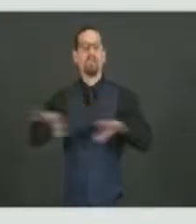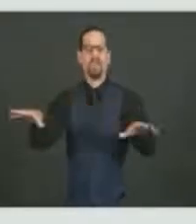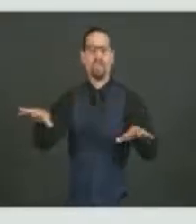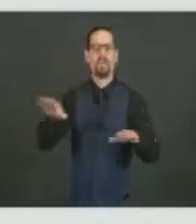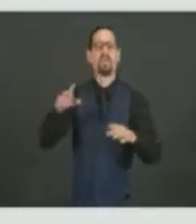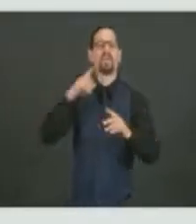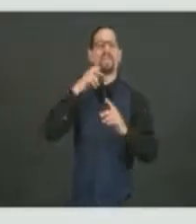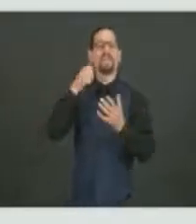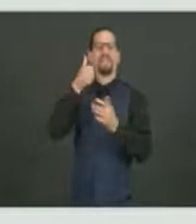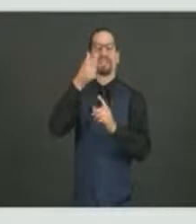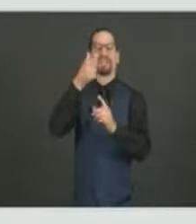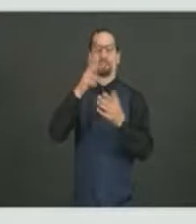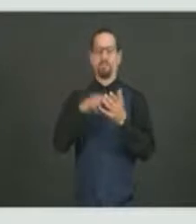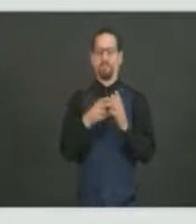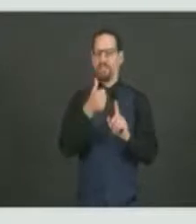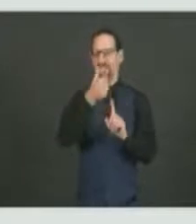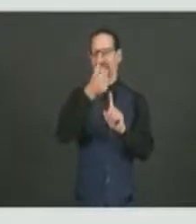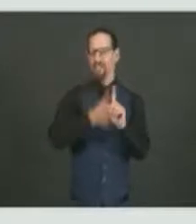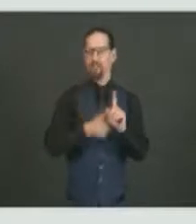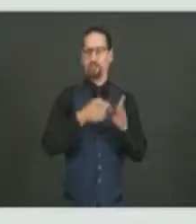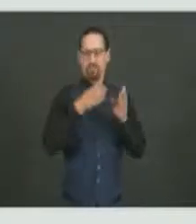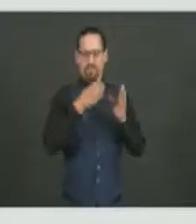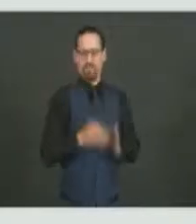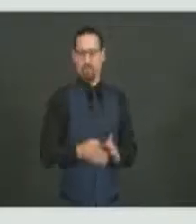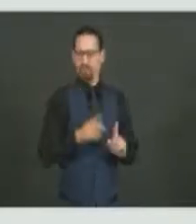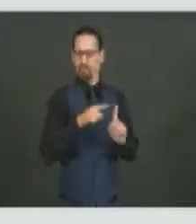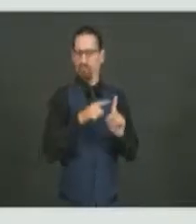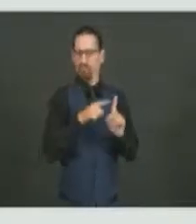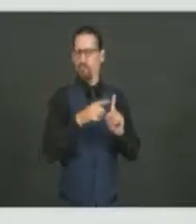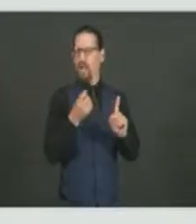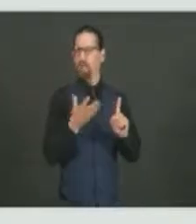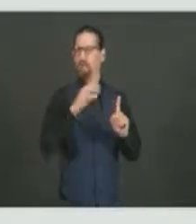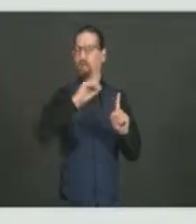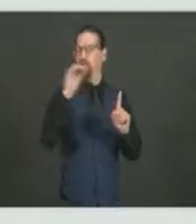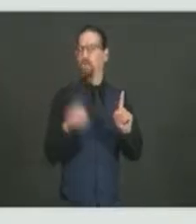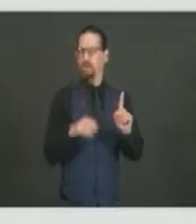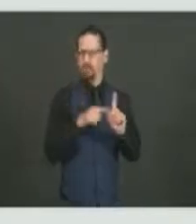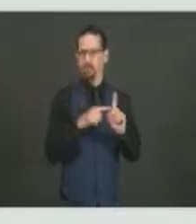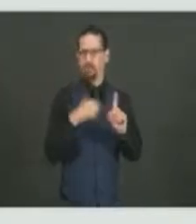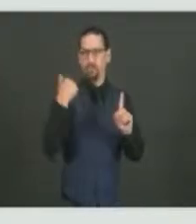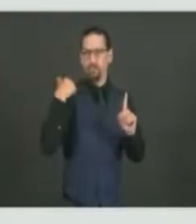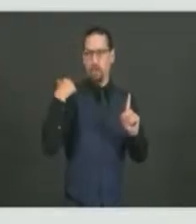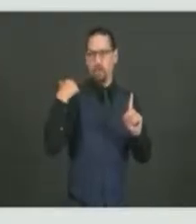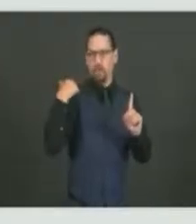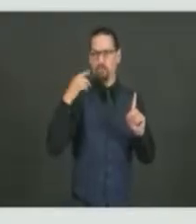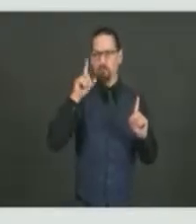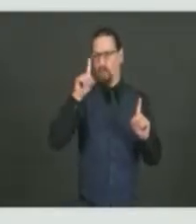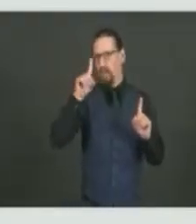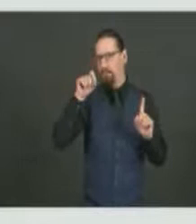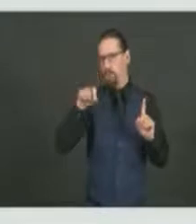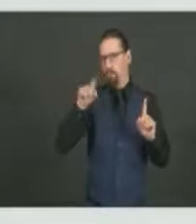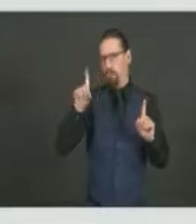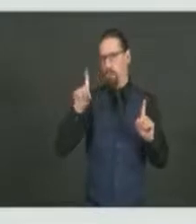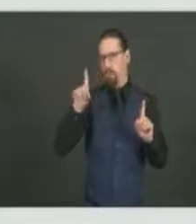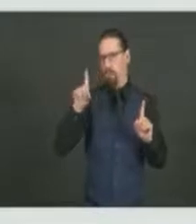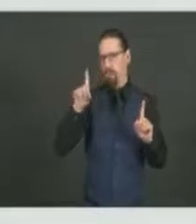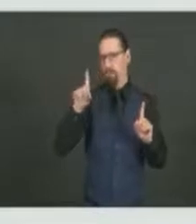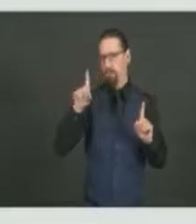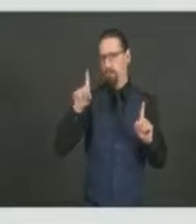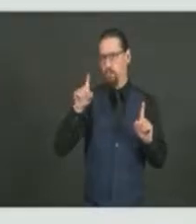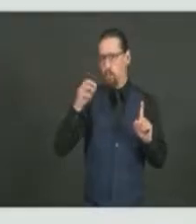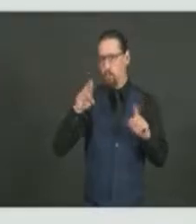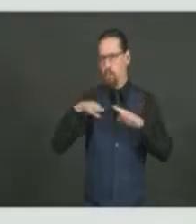infection rate, R value. We said it had to be 1.1 or lower. As a